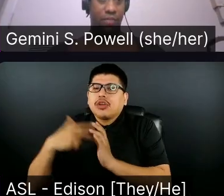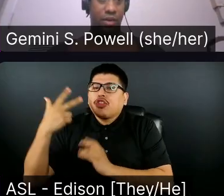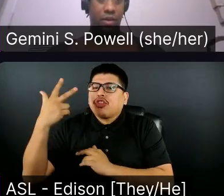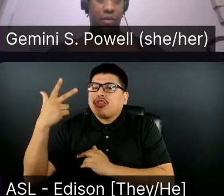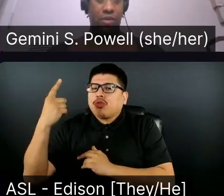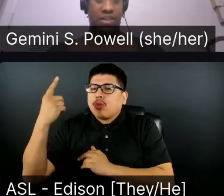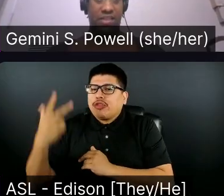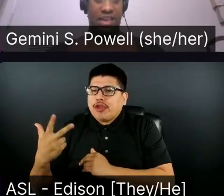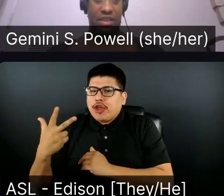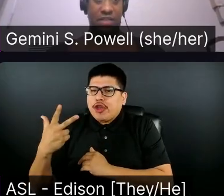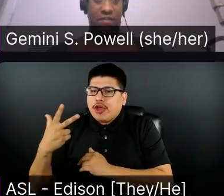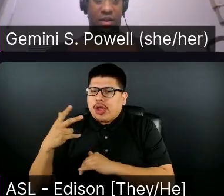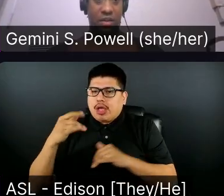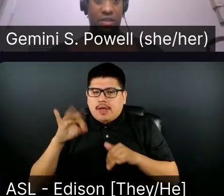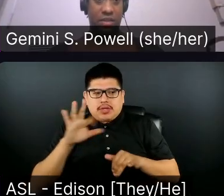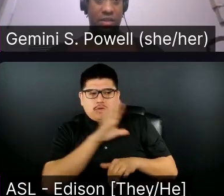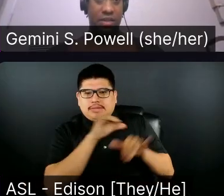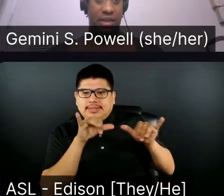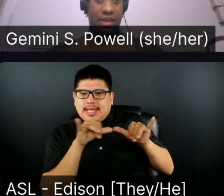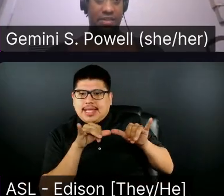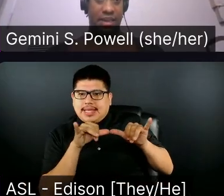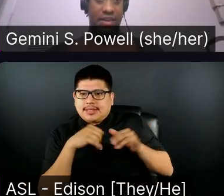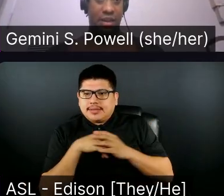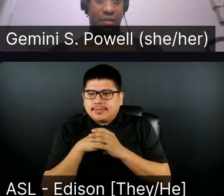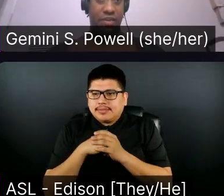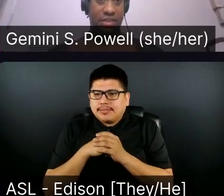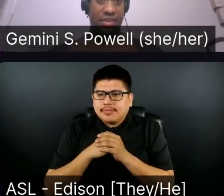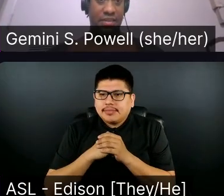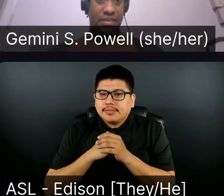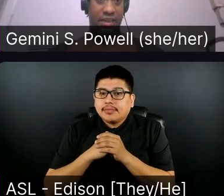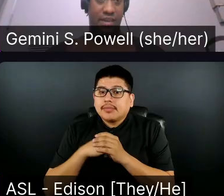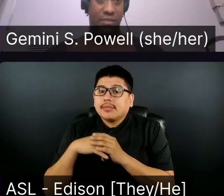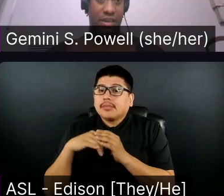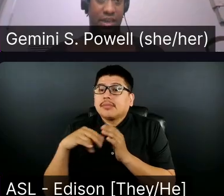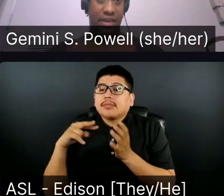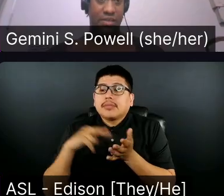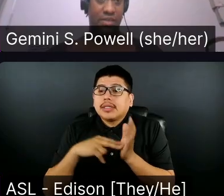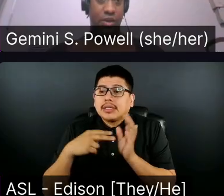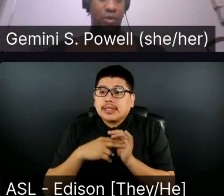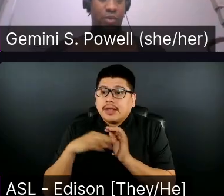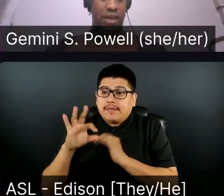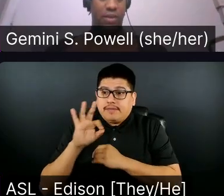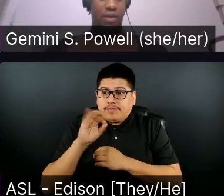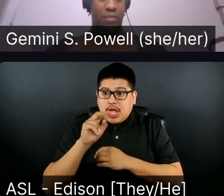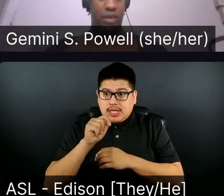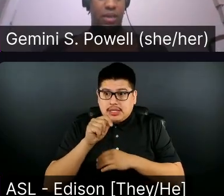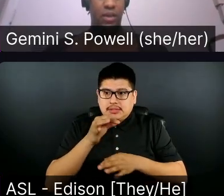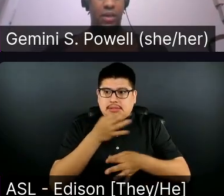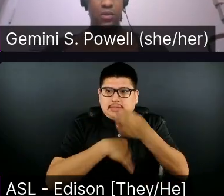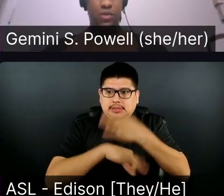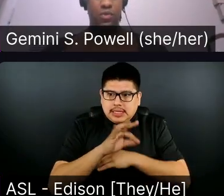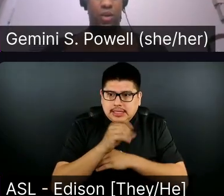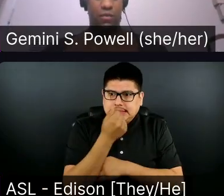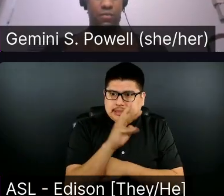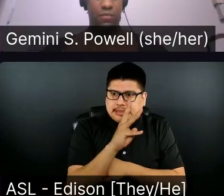here, which means that this font, instead of 16px, would end up